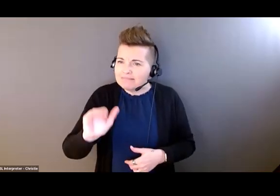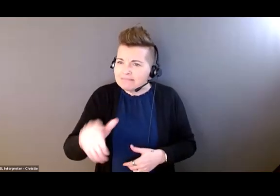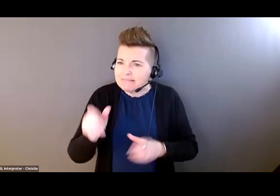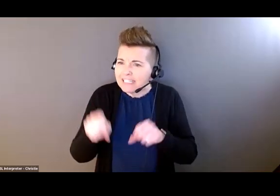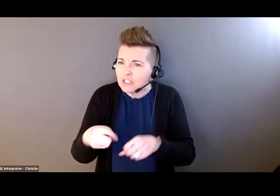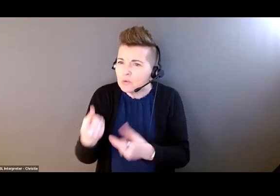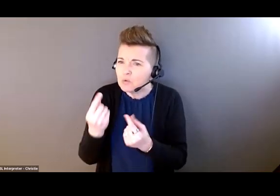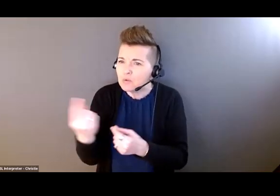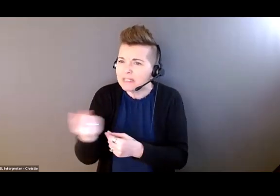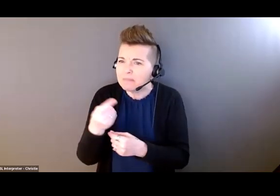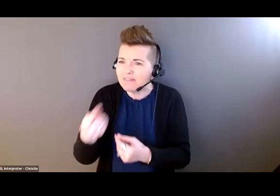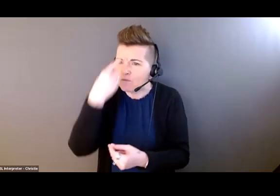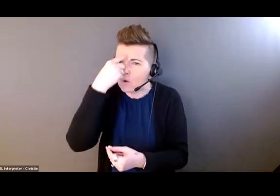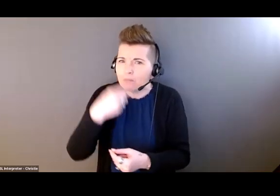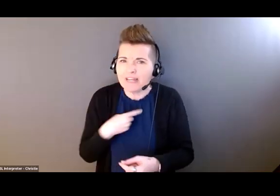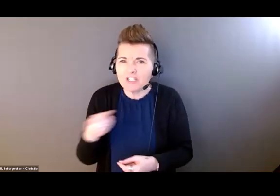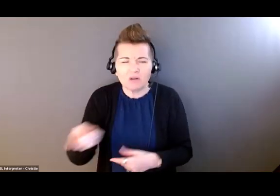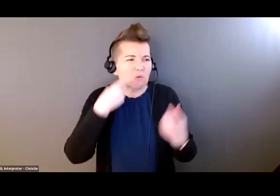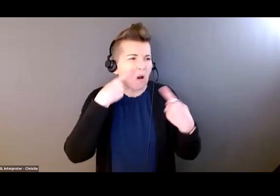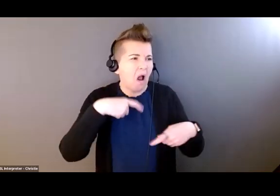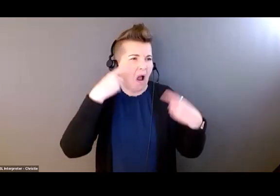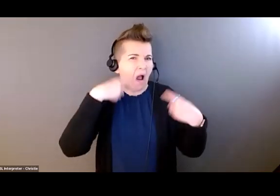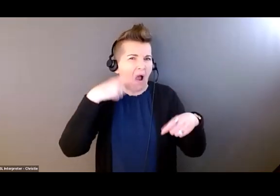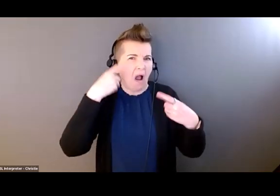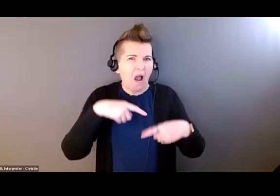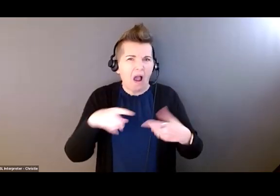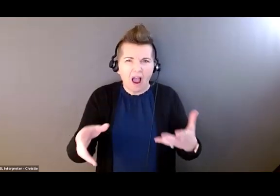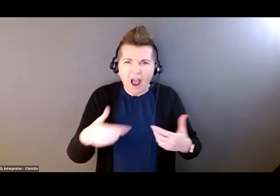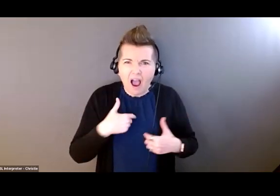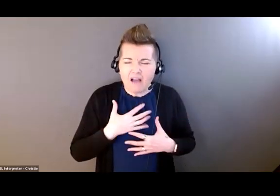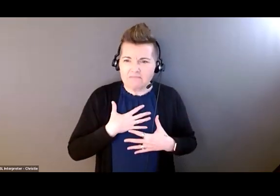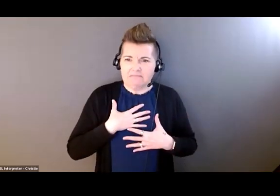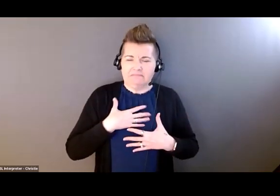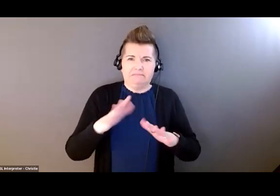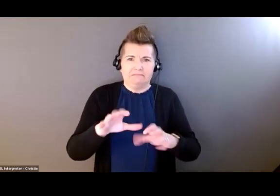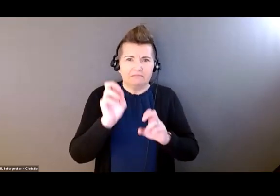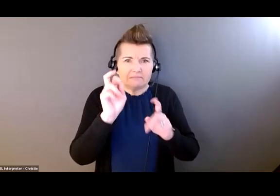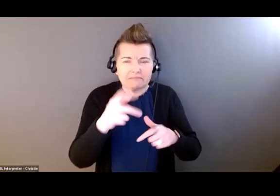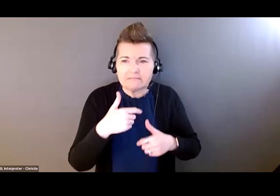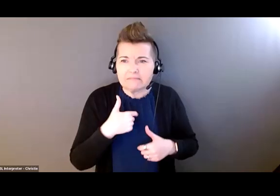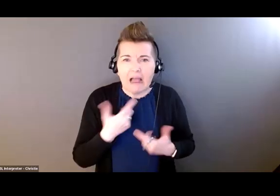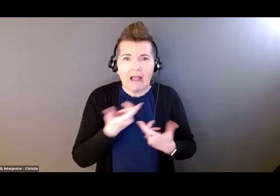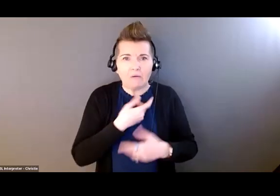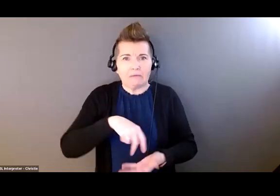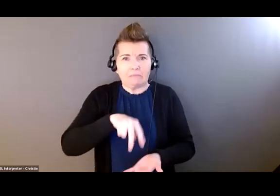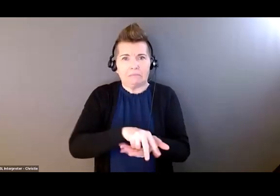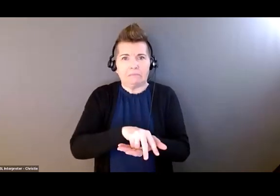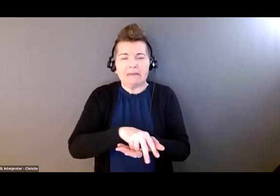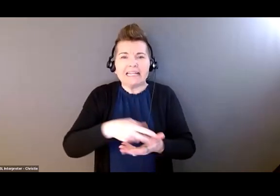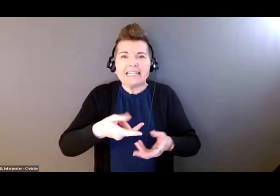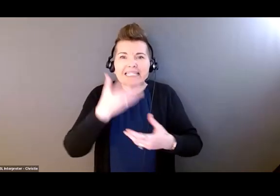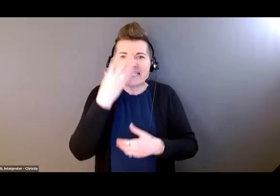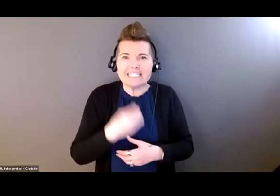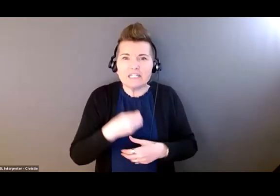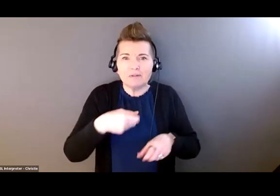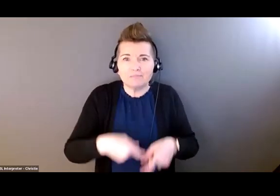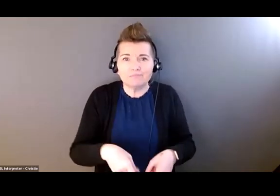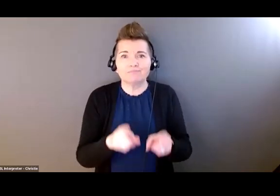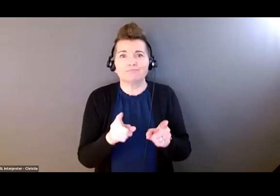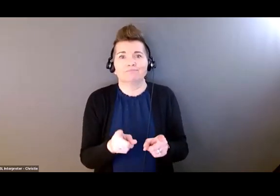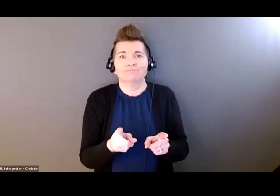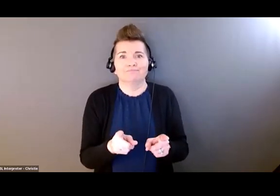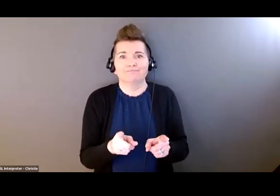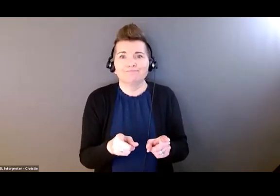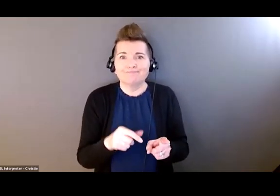smoking up and she was different. She would cry when I asked her to do something and wouldn't do it. I don't like to tell this, but it